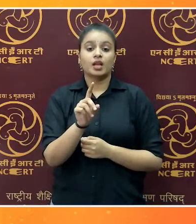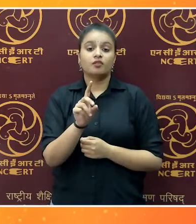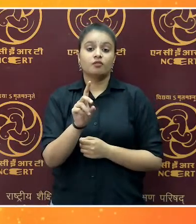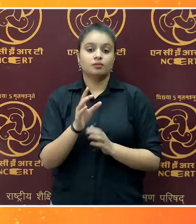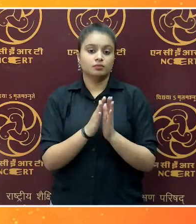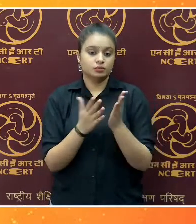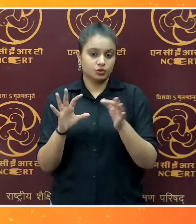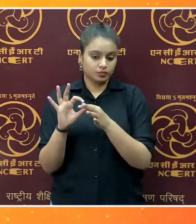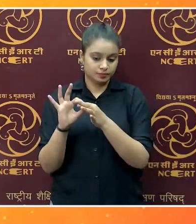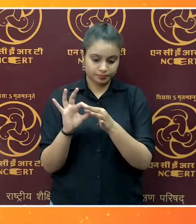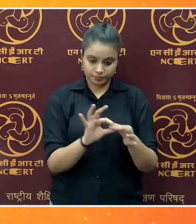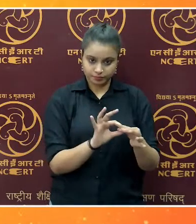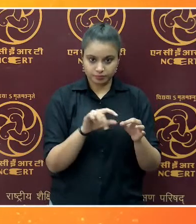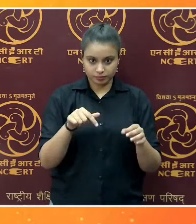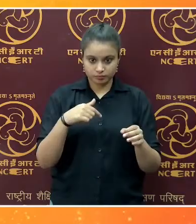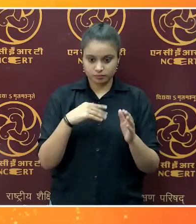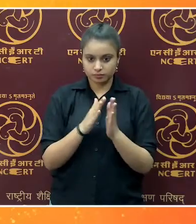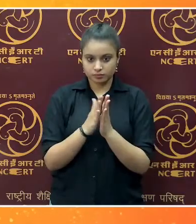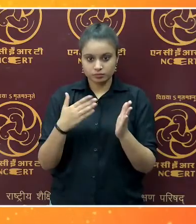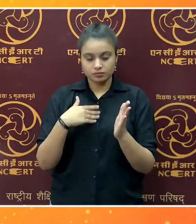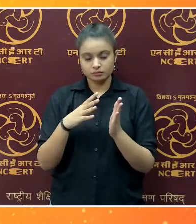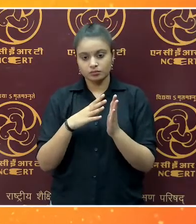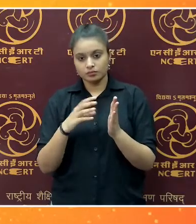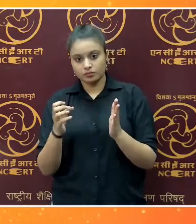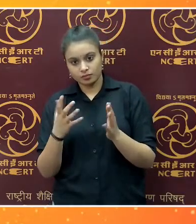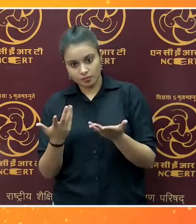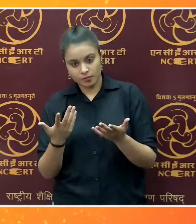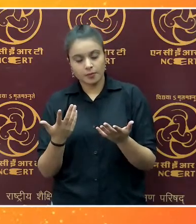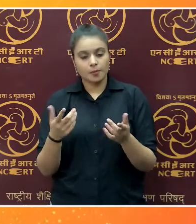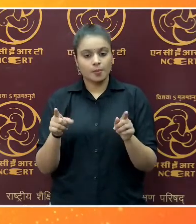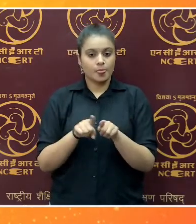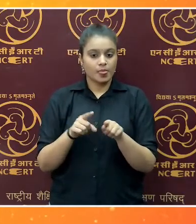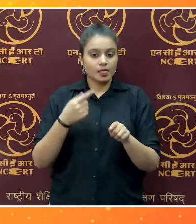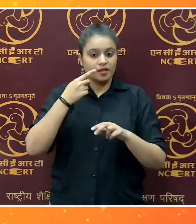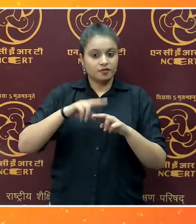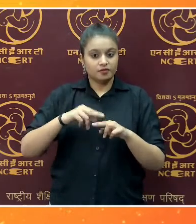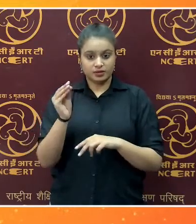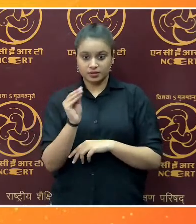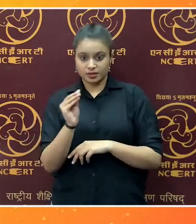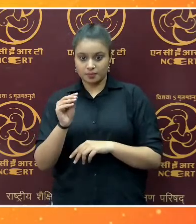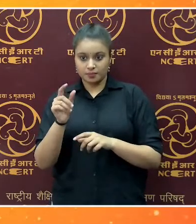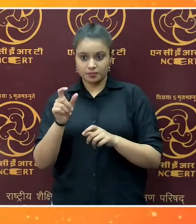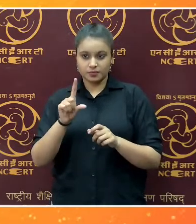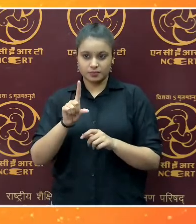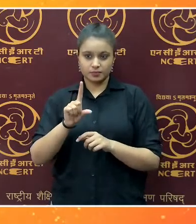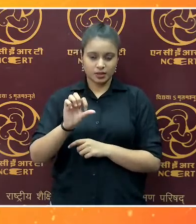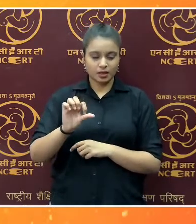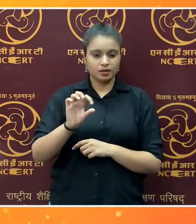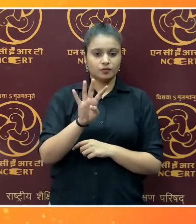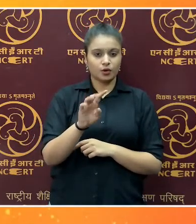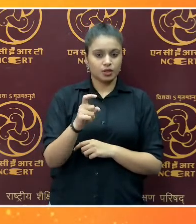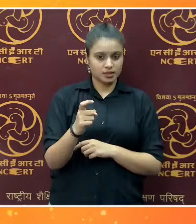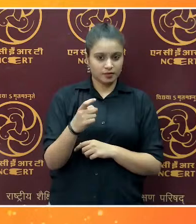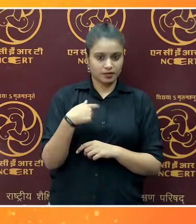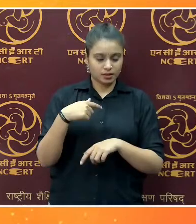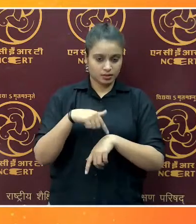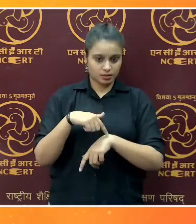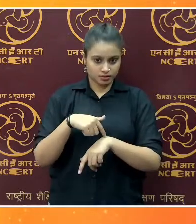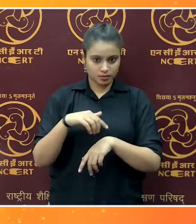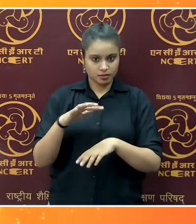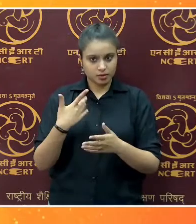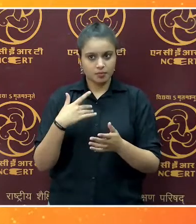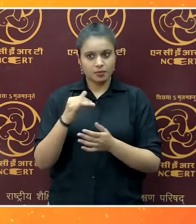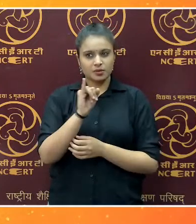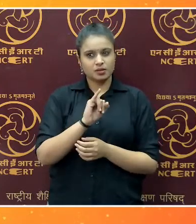now that these books are out of copyright, because Hugh Lofting died in 1947, and it takes about